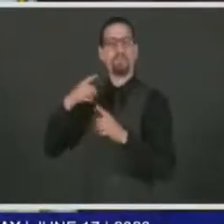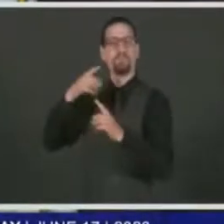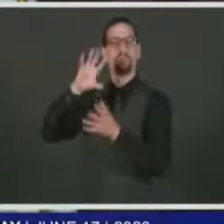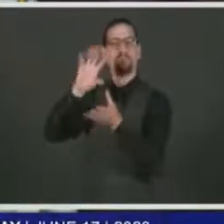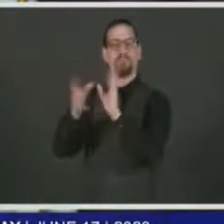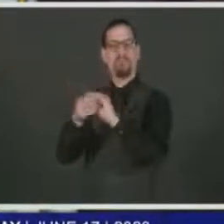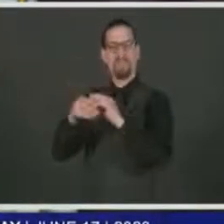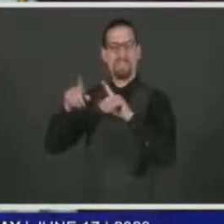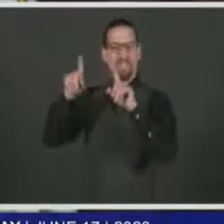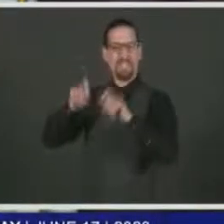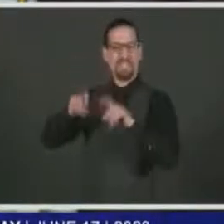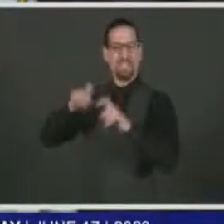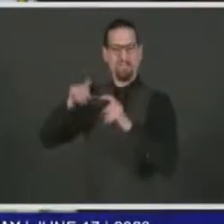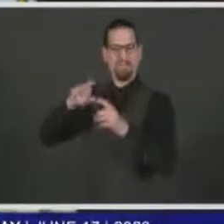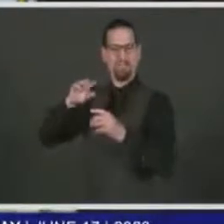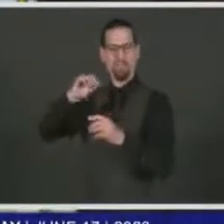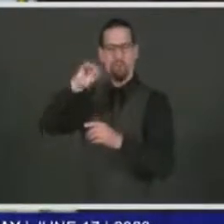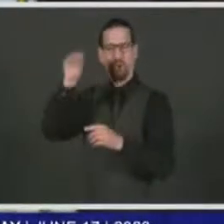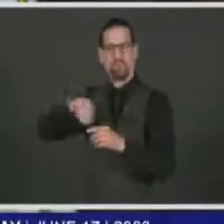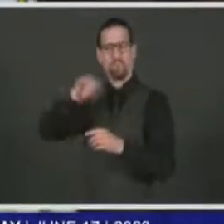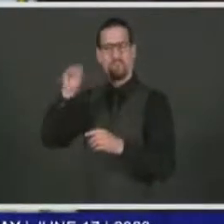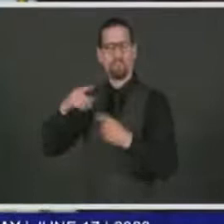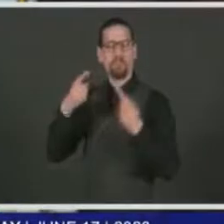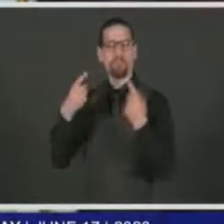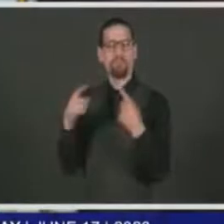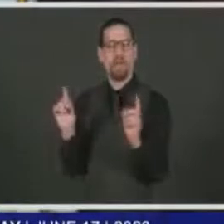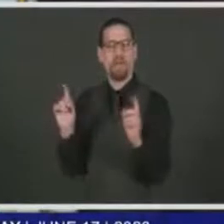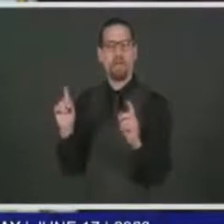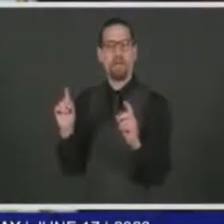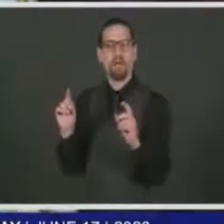2 weeks ago, it was 22%.